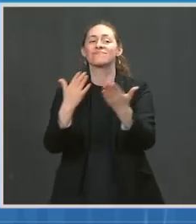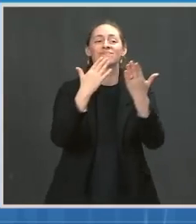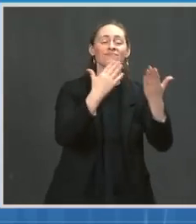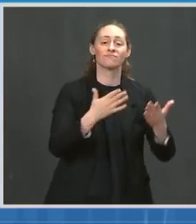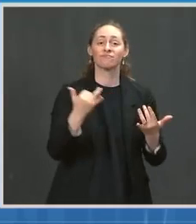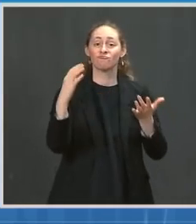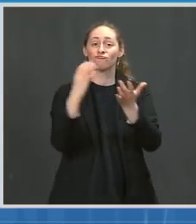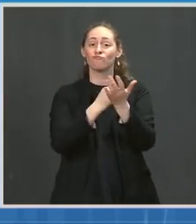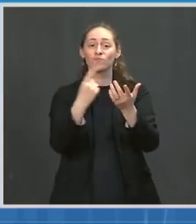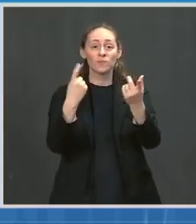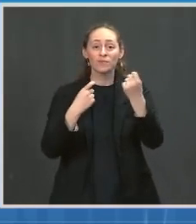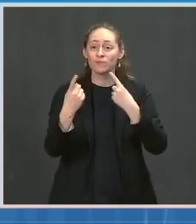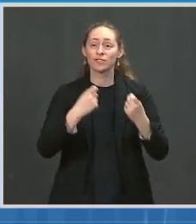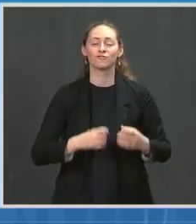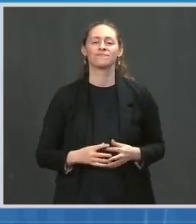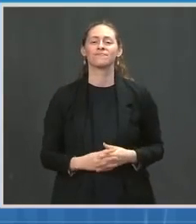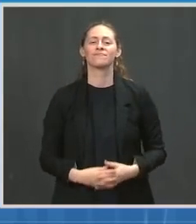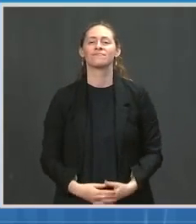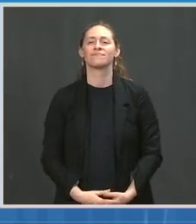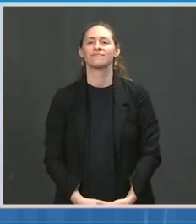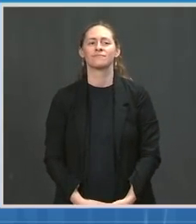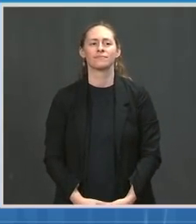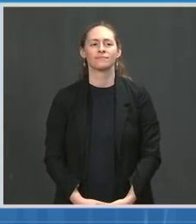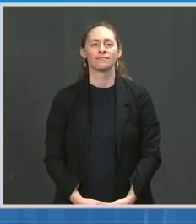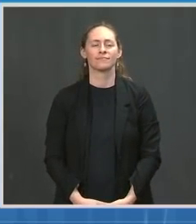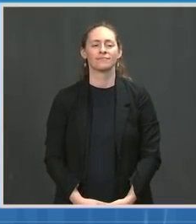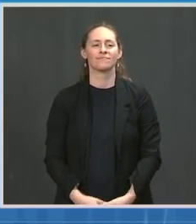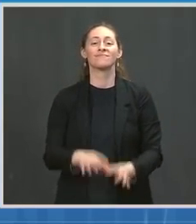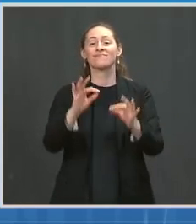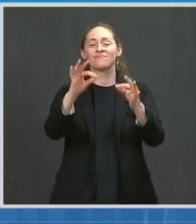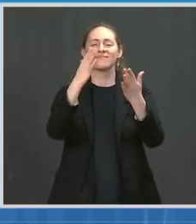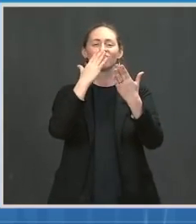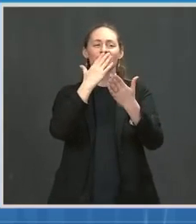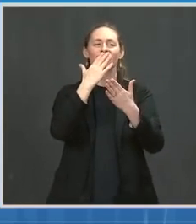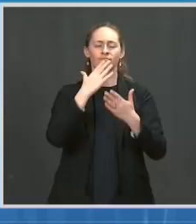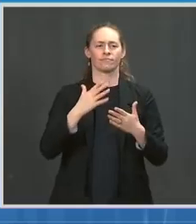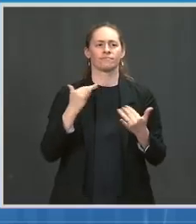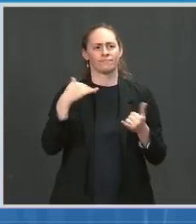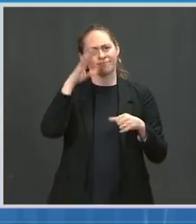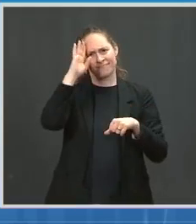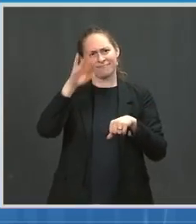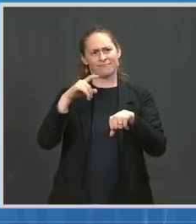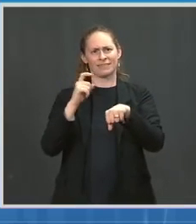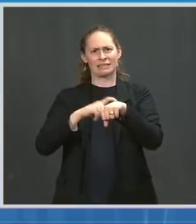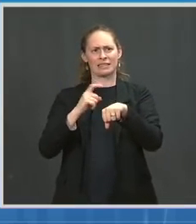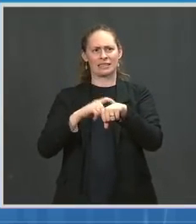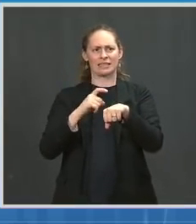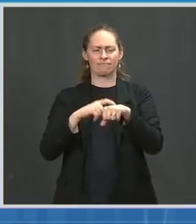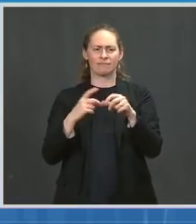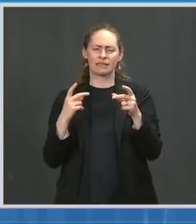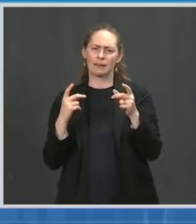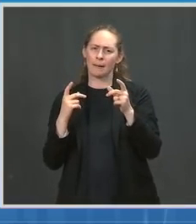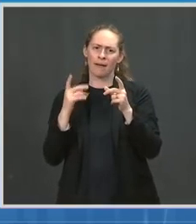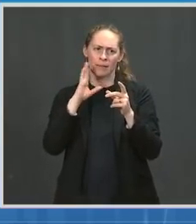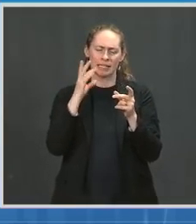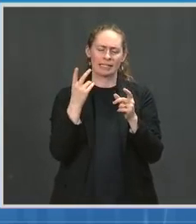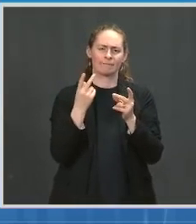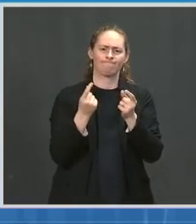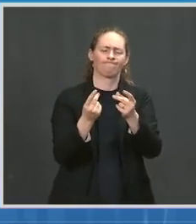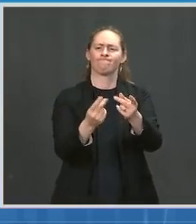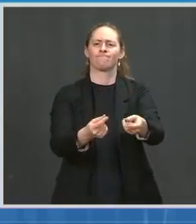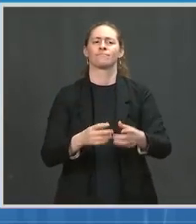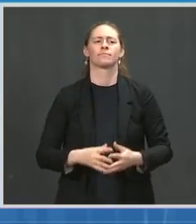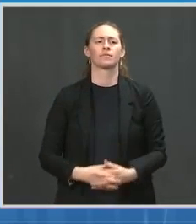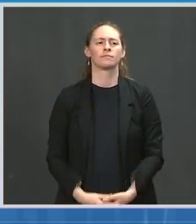questions? Thank you. And a reminder, guys, we don't have a ton of time today, so please keep your question to one question. First, we will